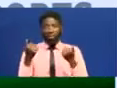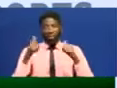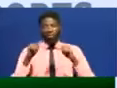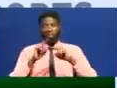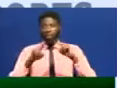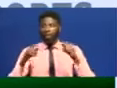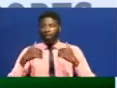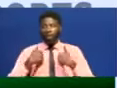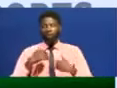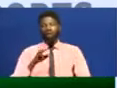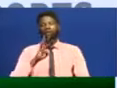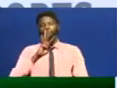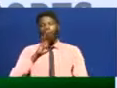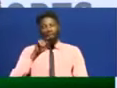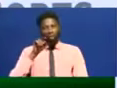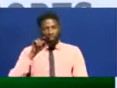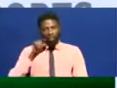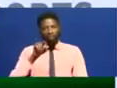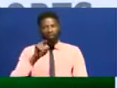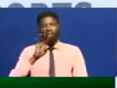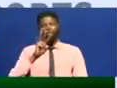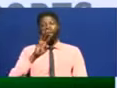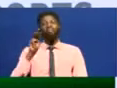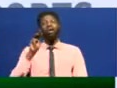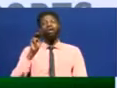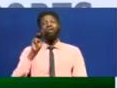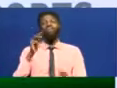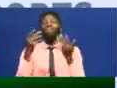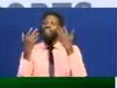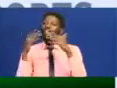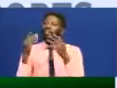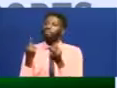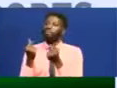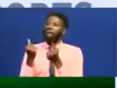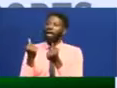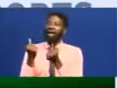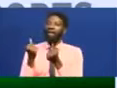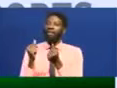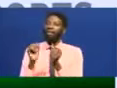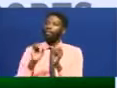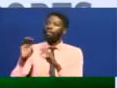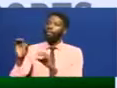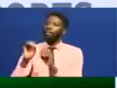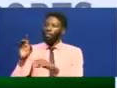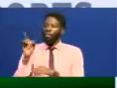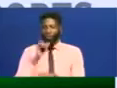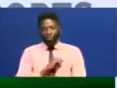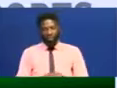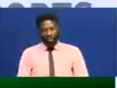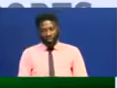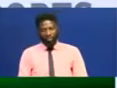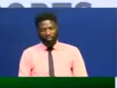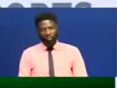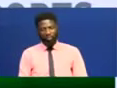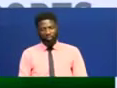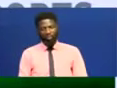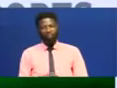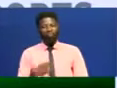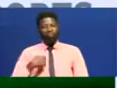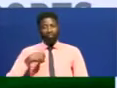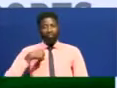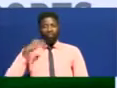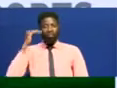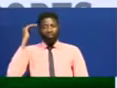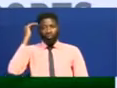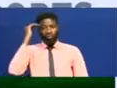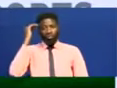have 4.4 million shillings in that account, in that blank tape levy account. The money is already flowing into the blank tape levy account. And I know that